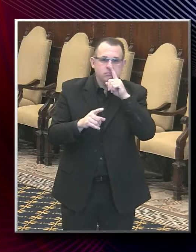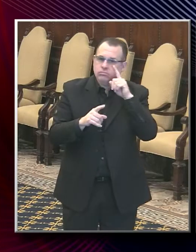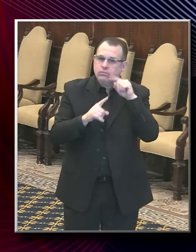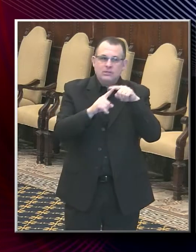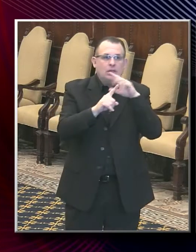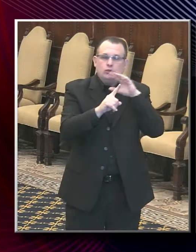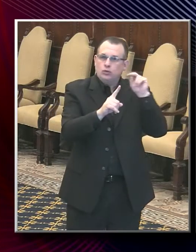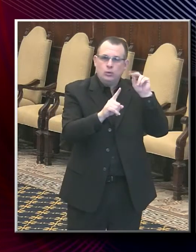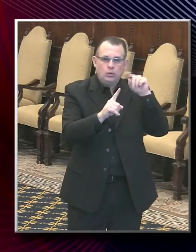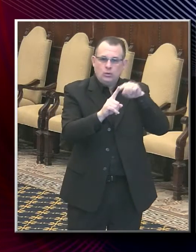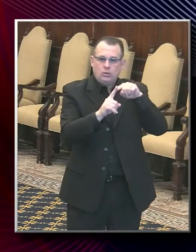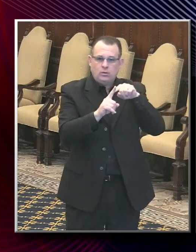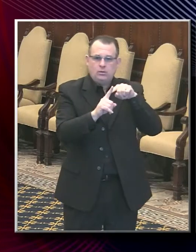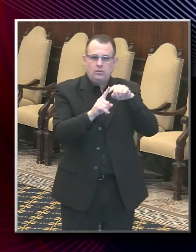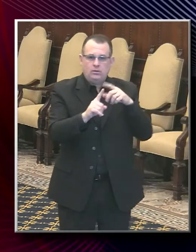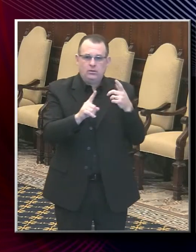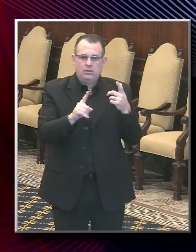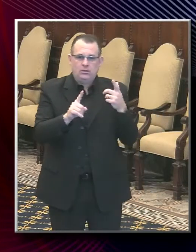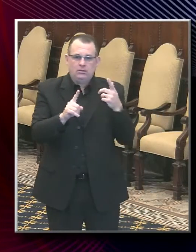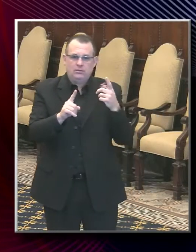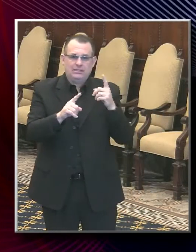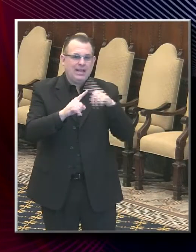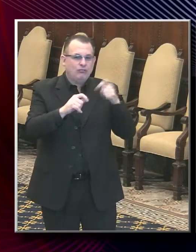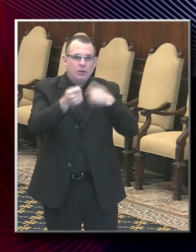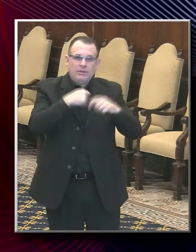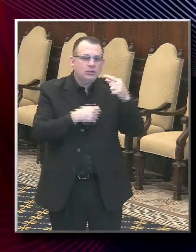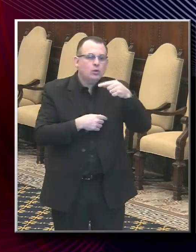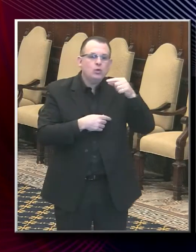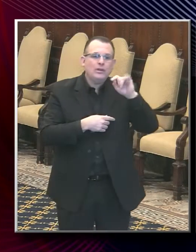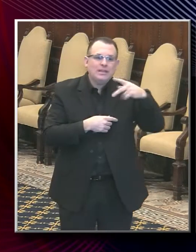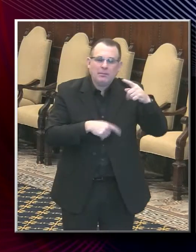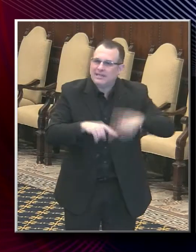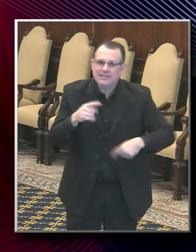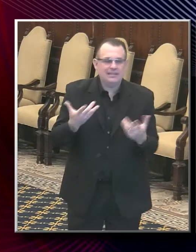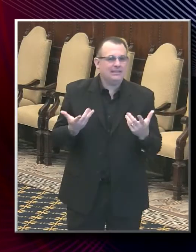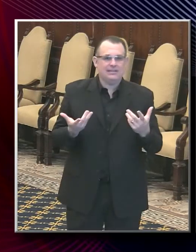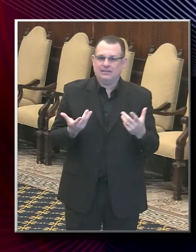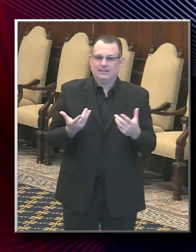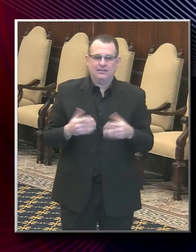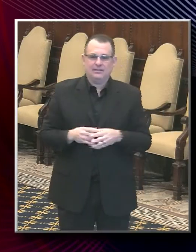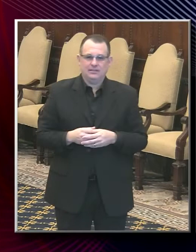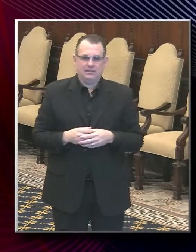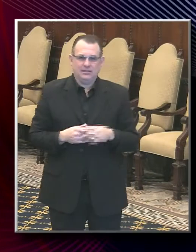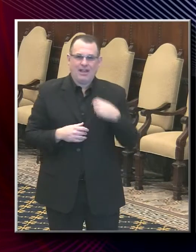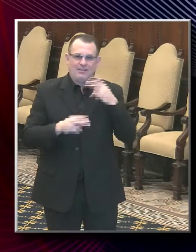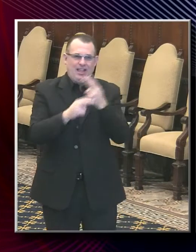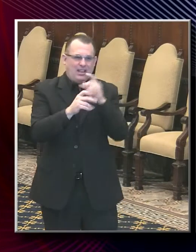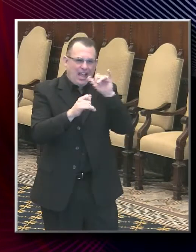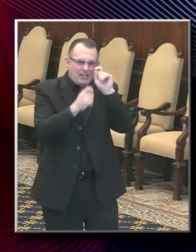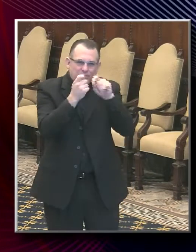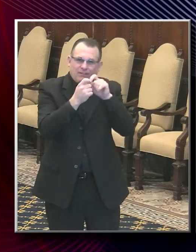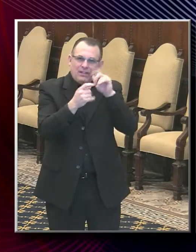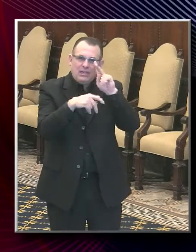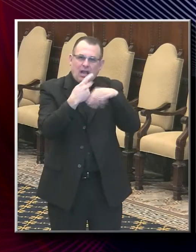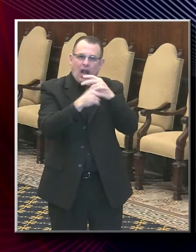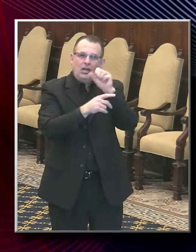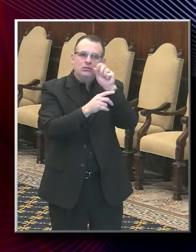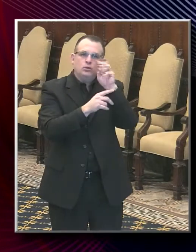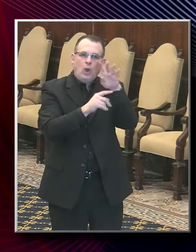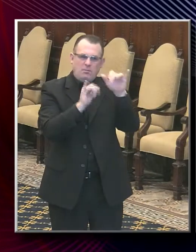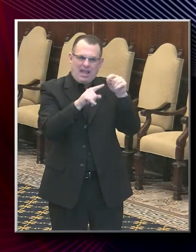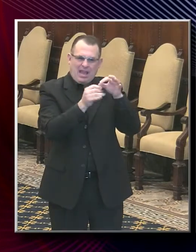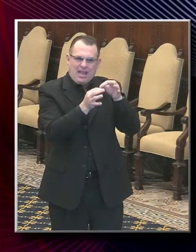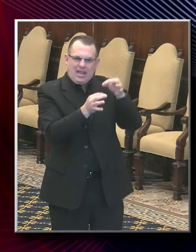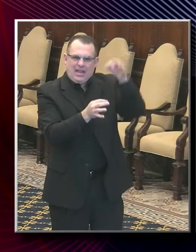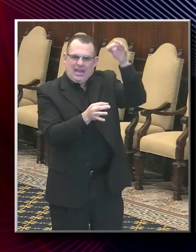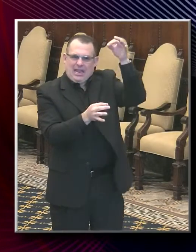not something you can replace with a Q-tip or something you could make in your basement. So we need these swabs in order to be able to collect the sample. After you collect